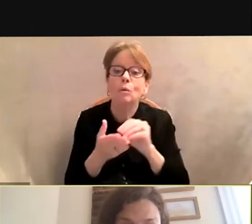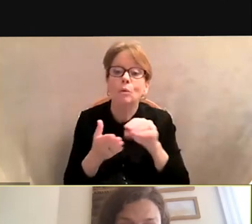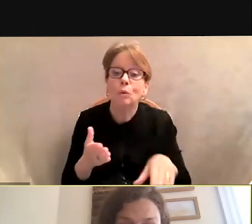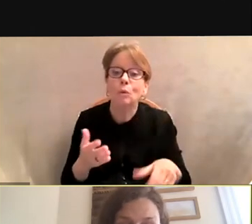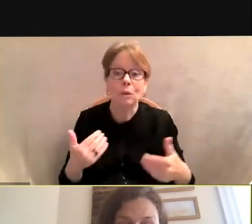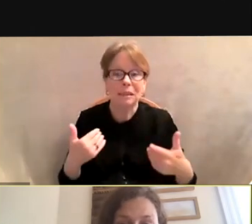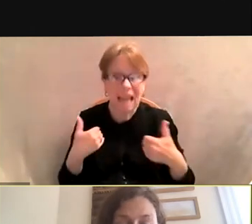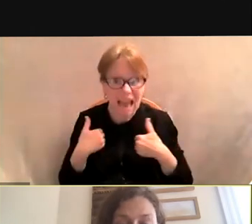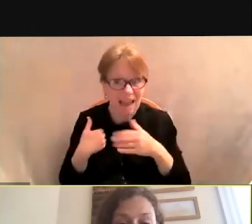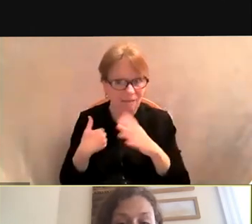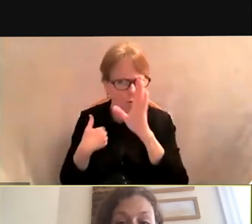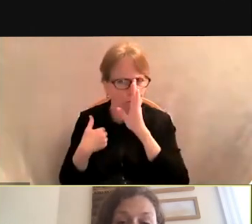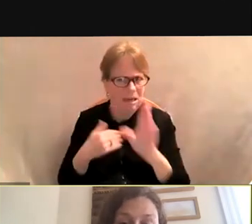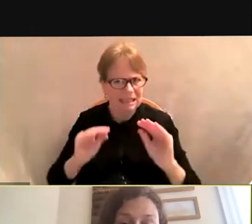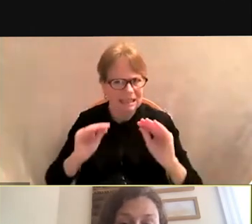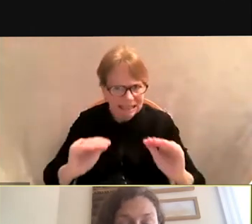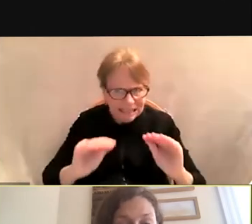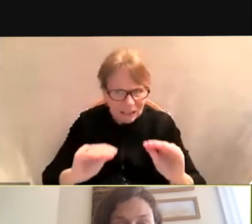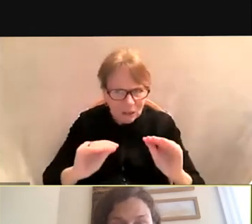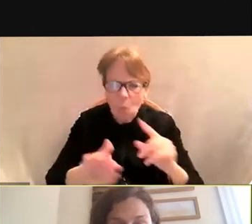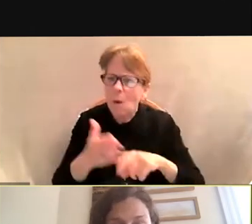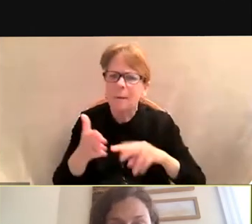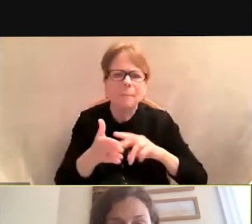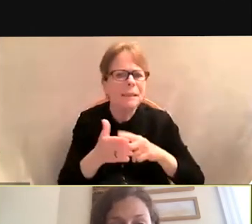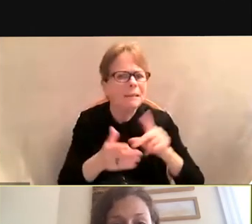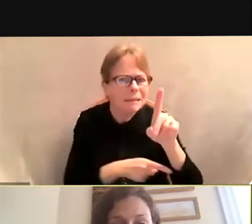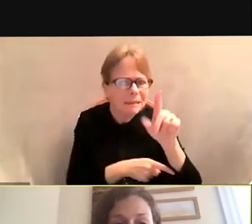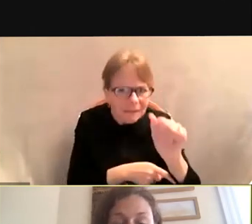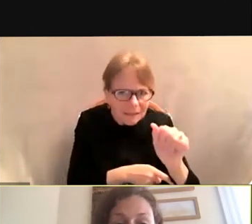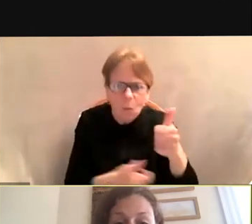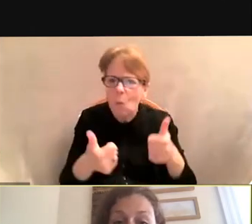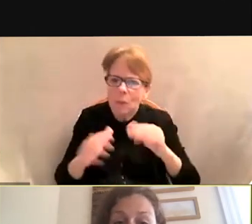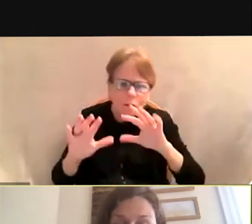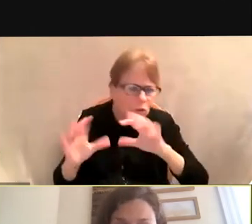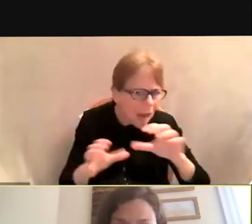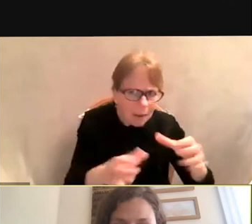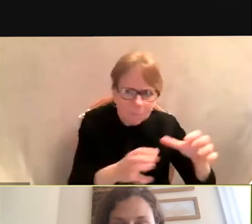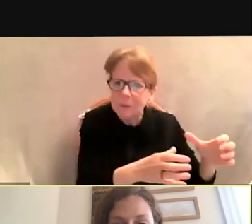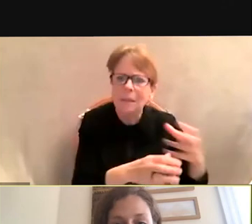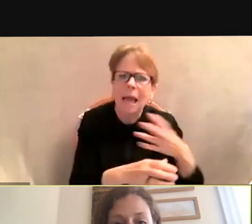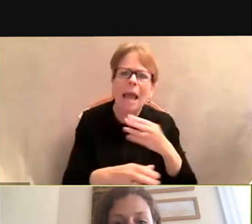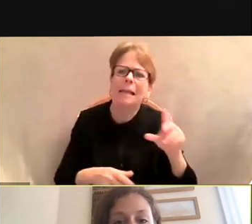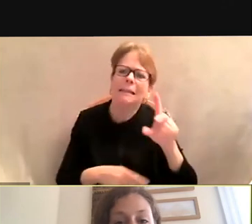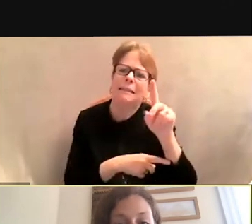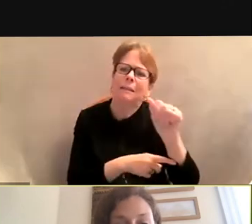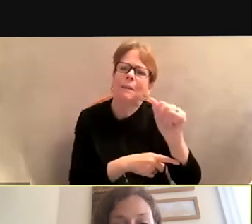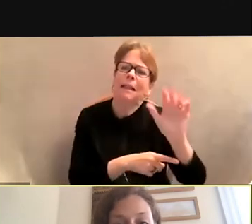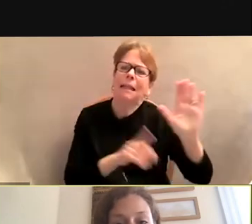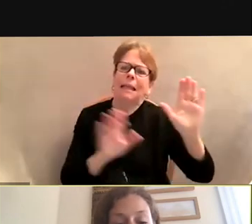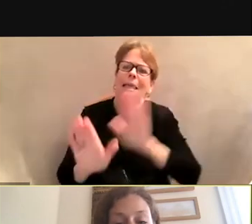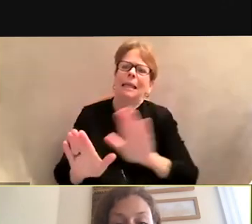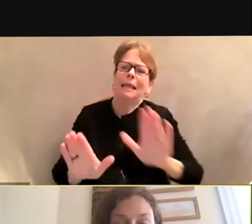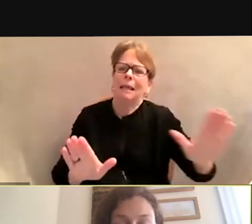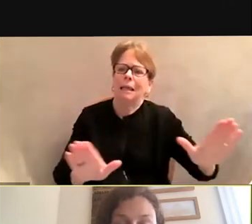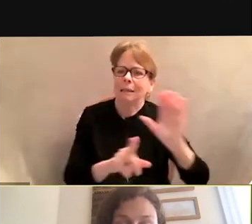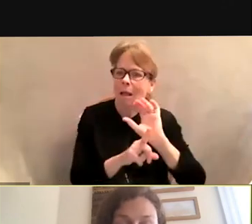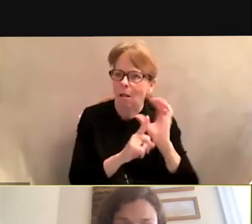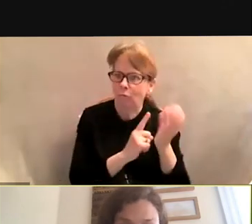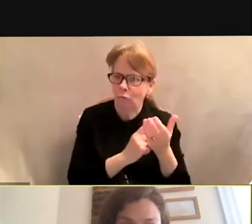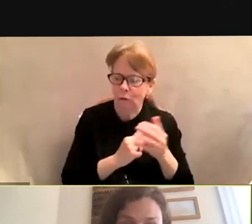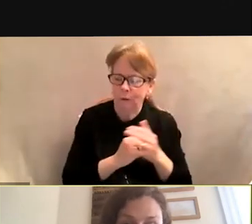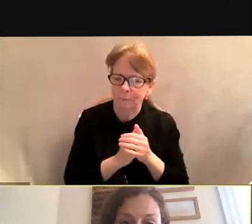on disability, including the definition, the types of disability, and disability culture. And lastly, so